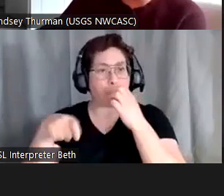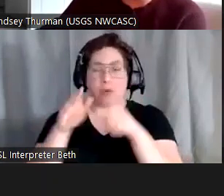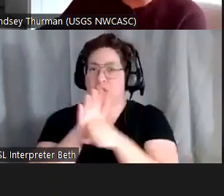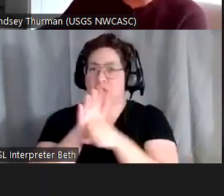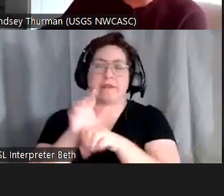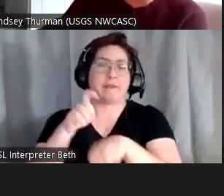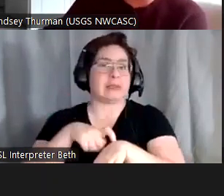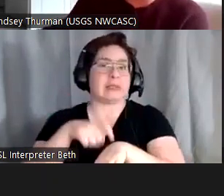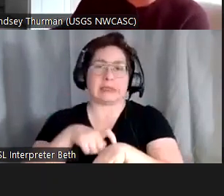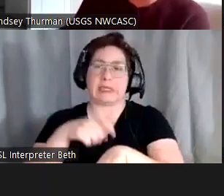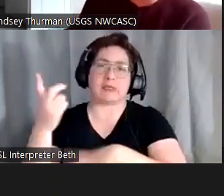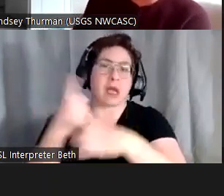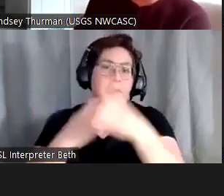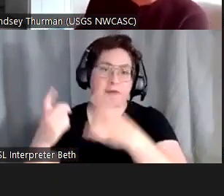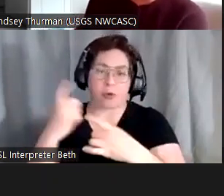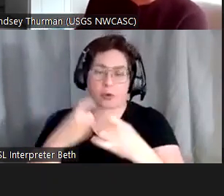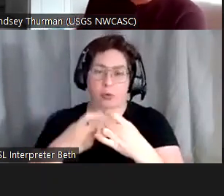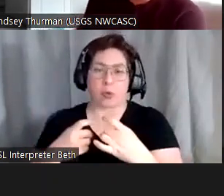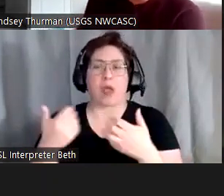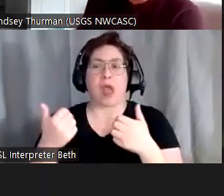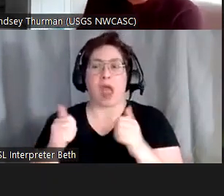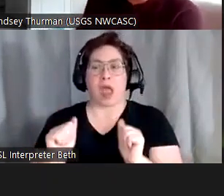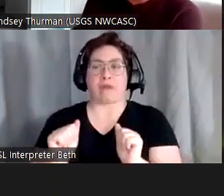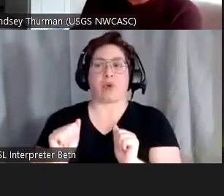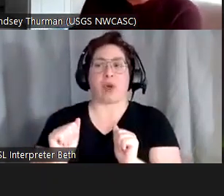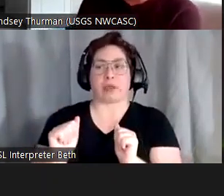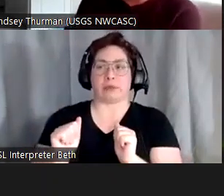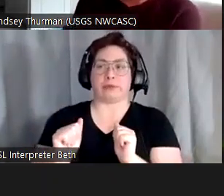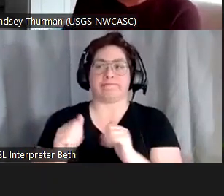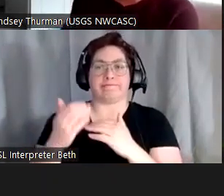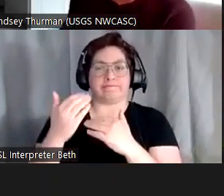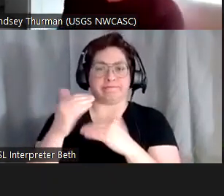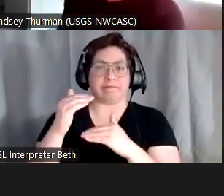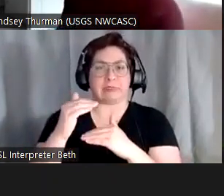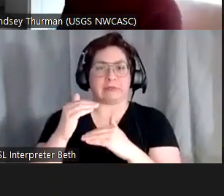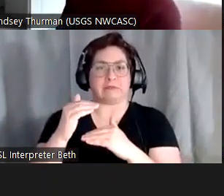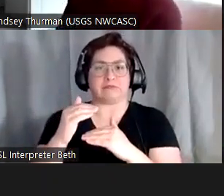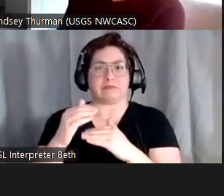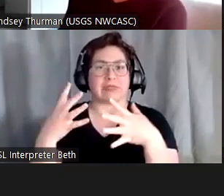end for questions. I've tried to keep this succinct,